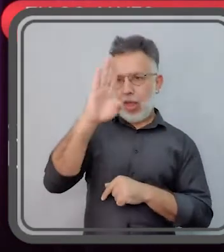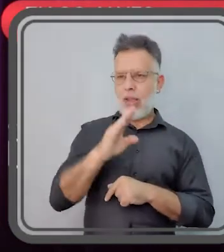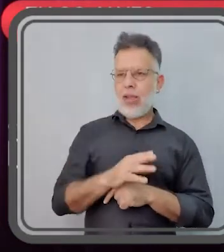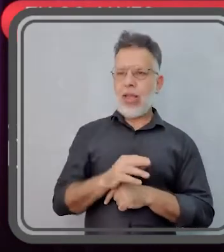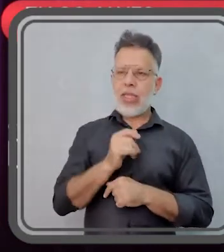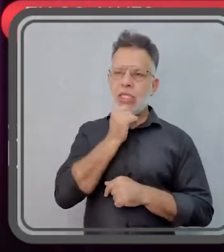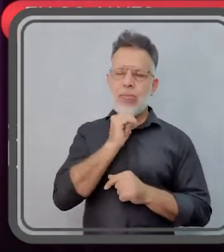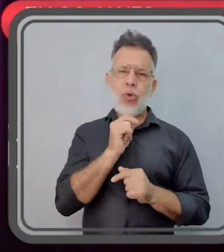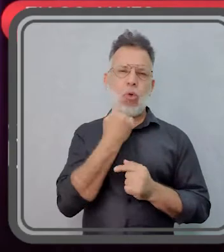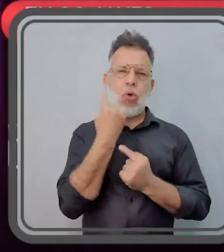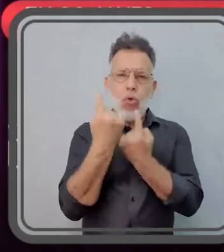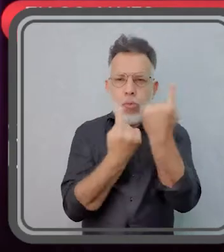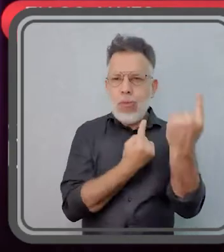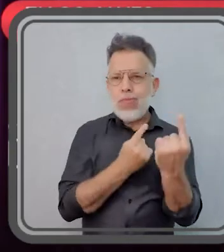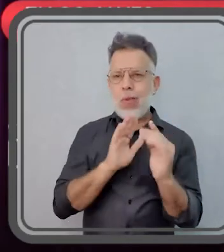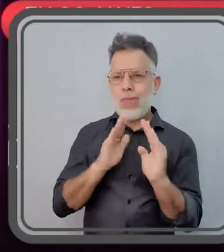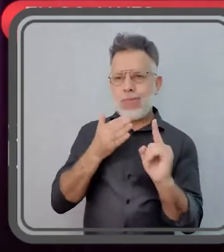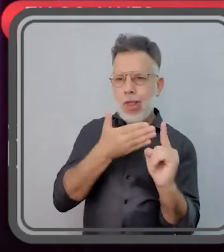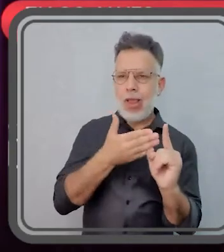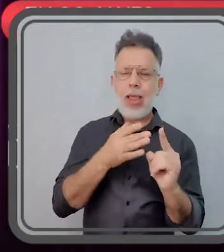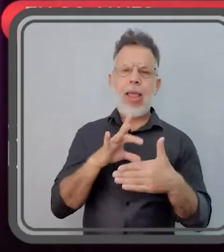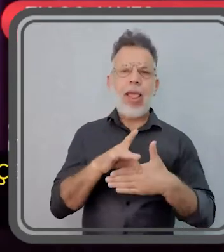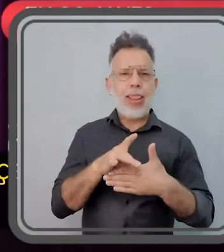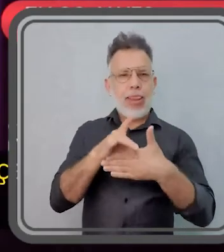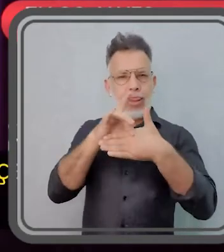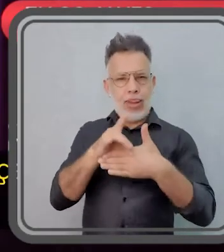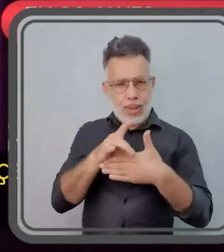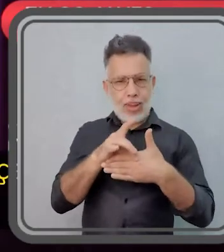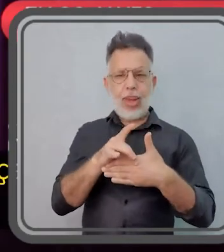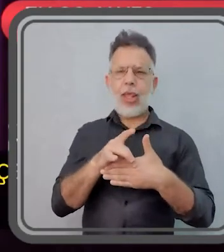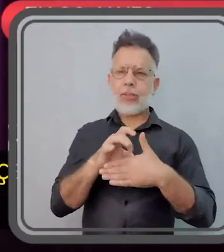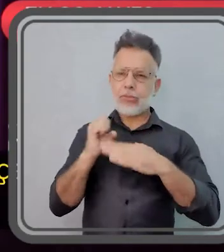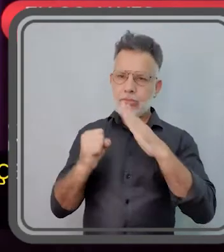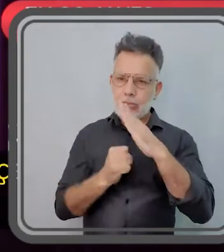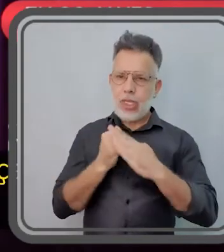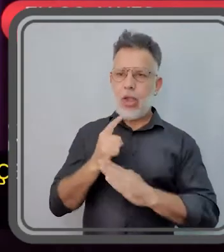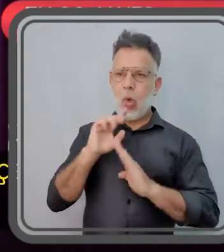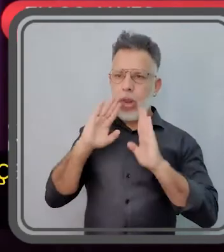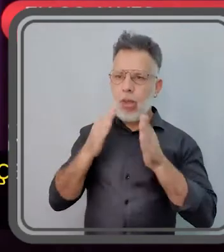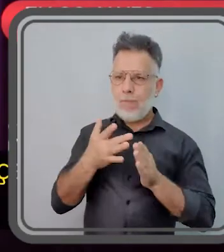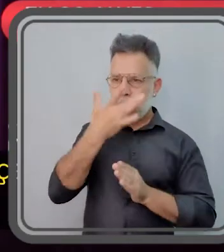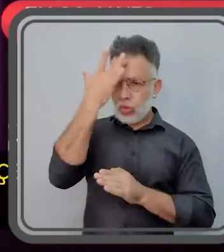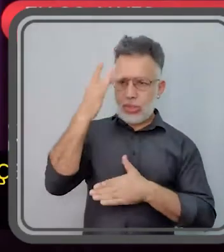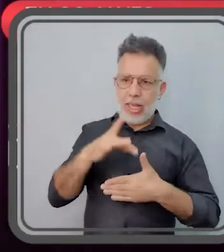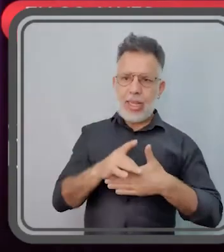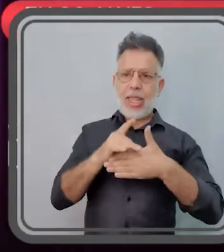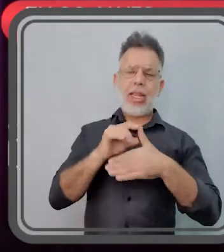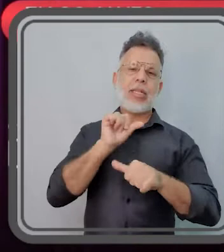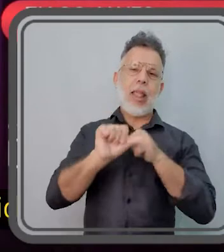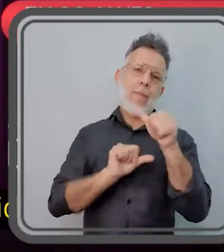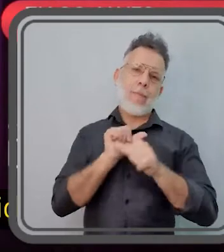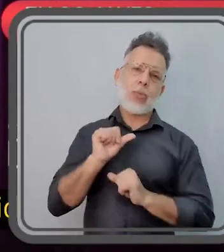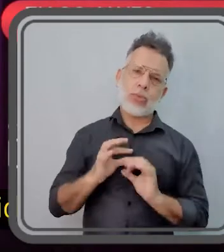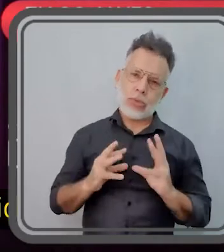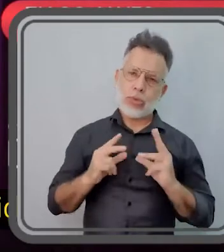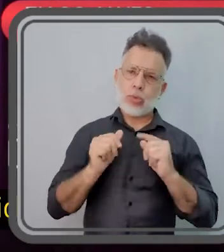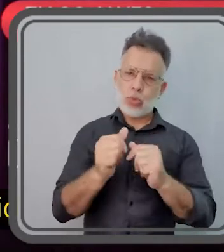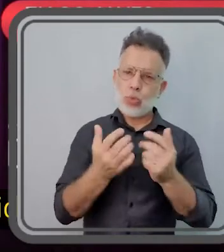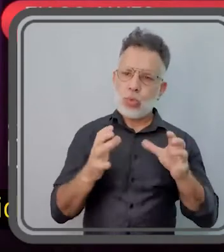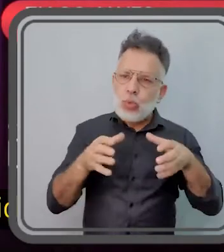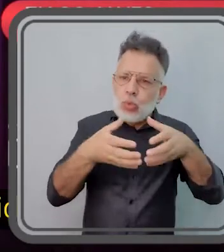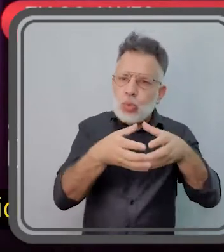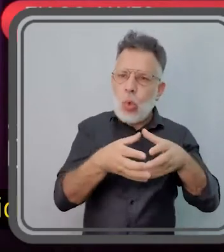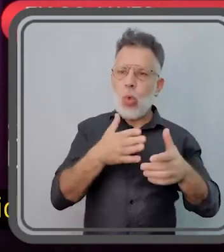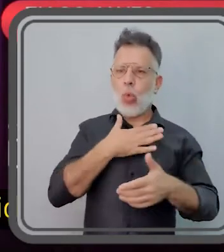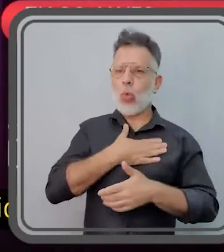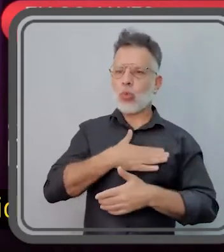respecting individuals, people who lead change. So we look at people who are leaders of change, who are comfortable with